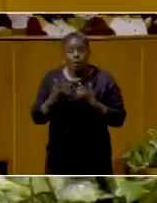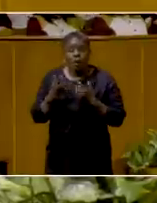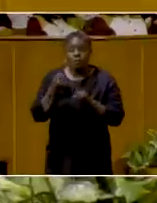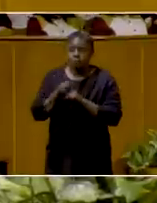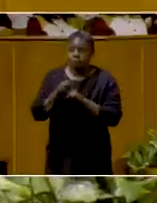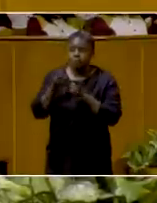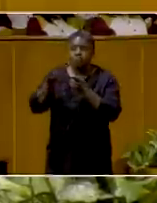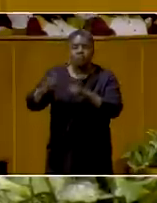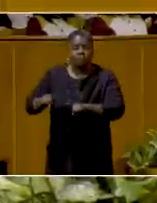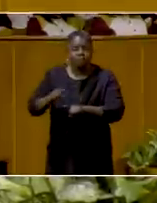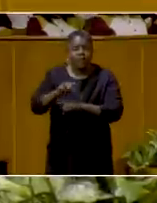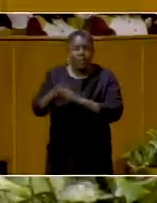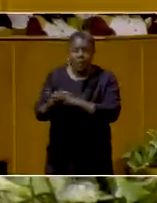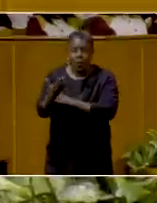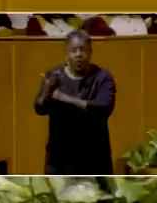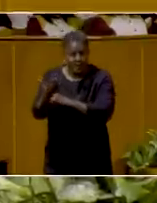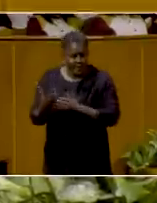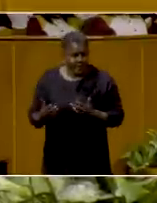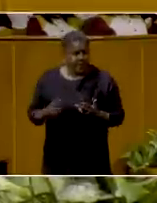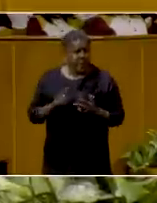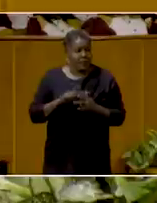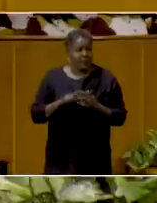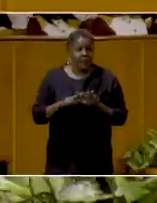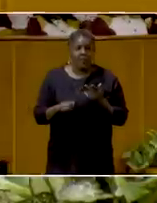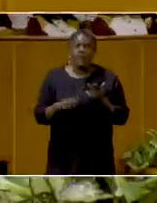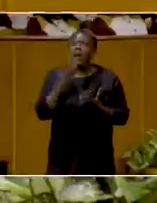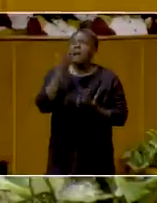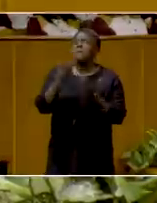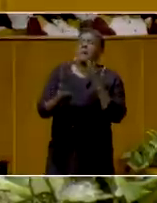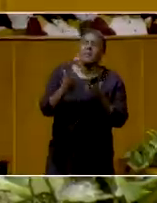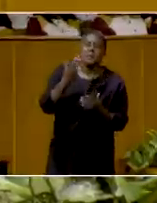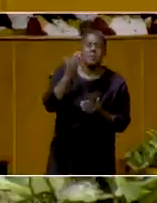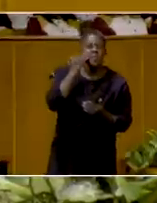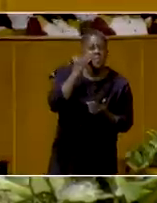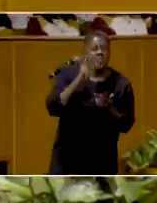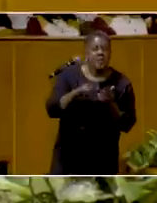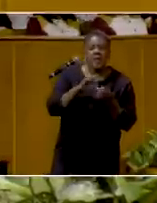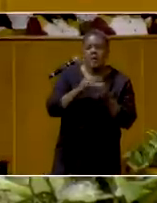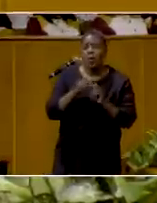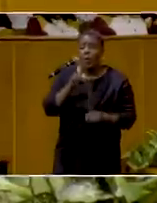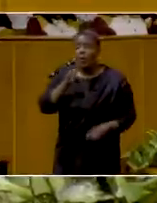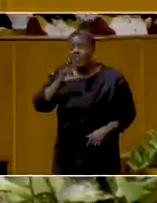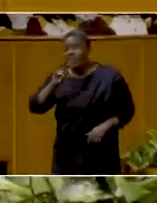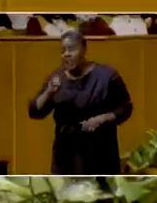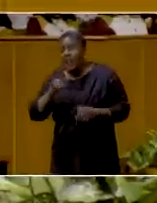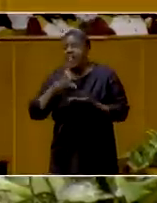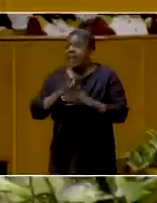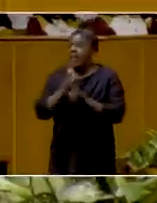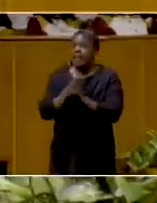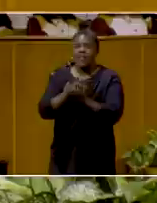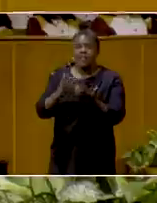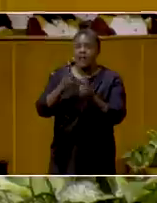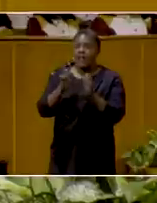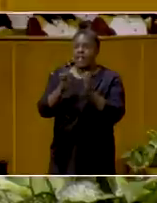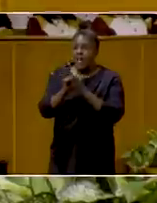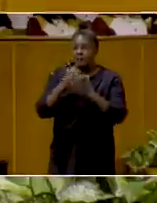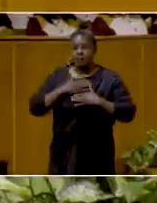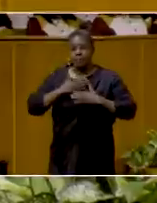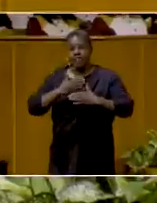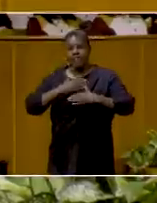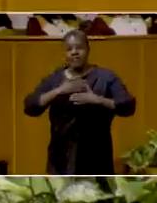joy comes in the morning. Maybe you're familiar with Psalm 150. Let everything that has